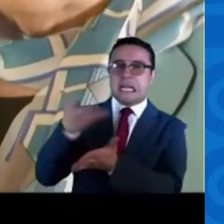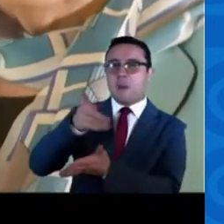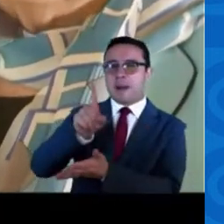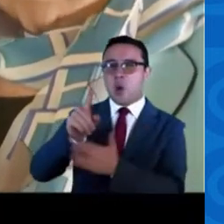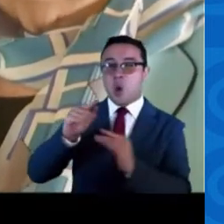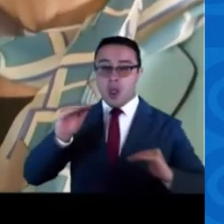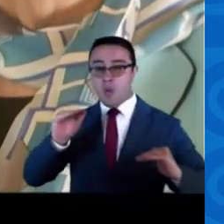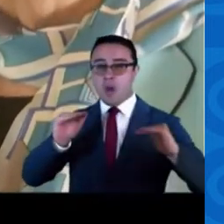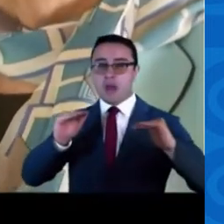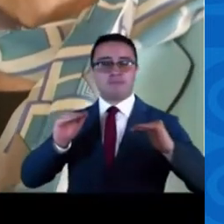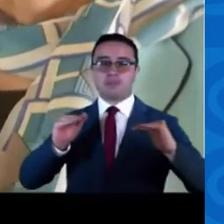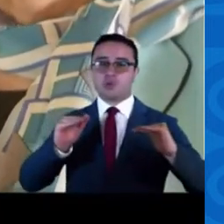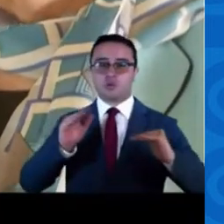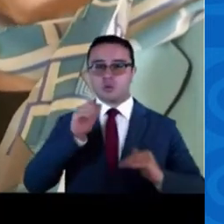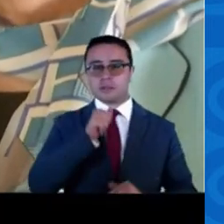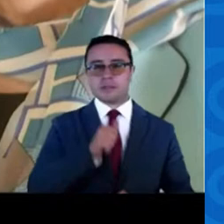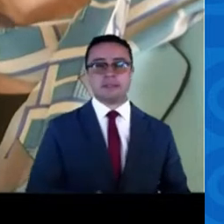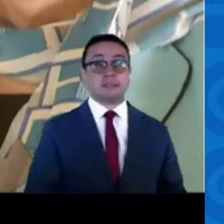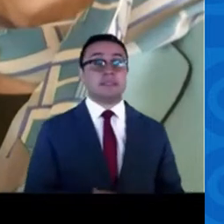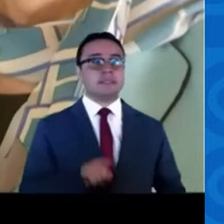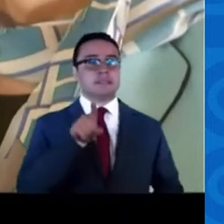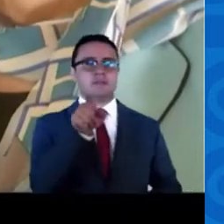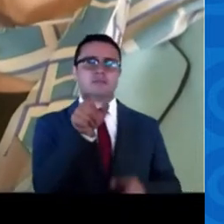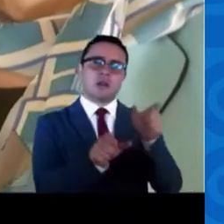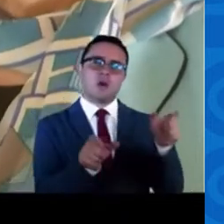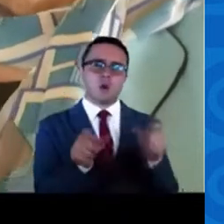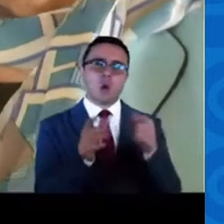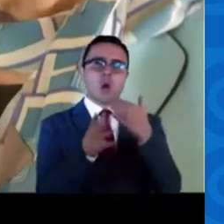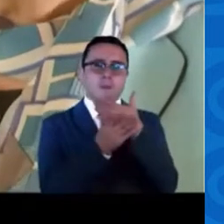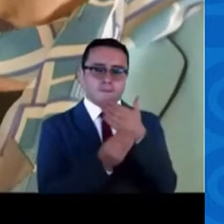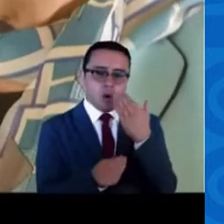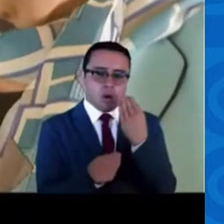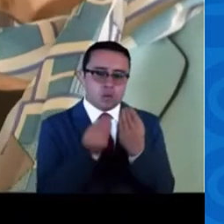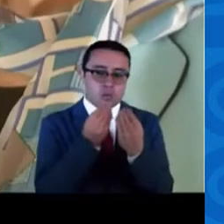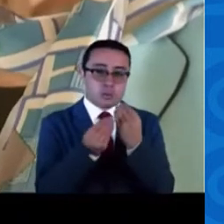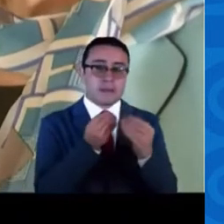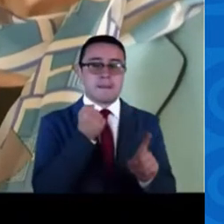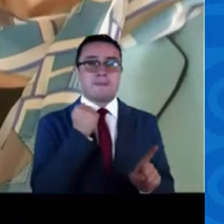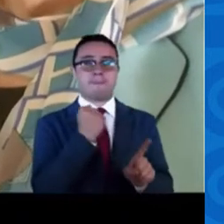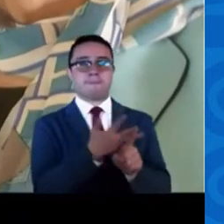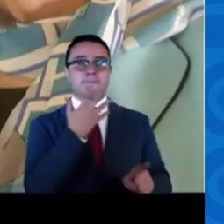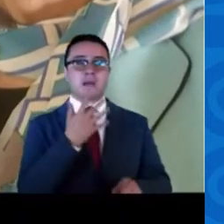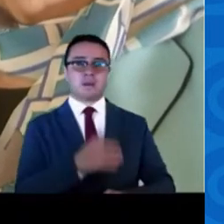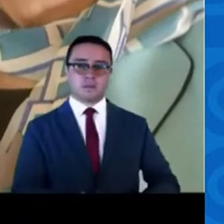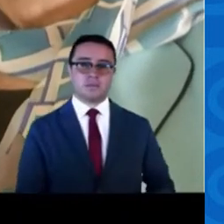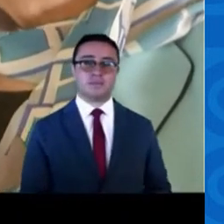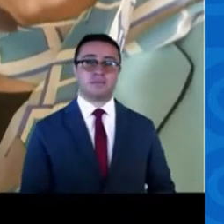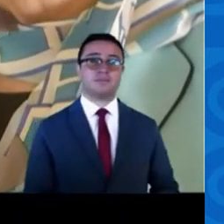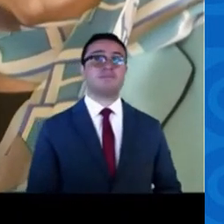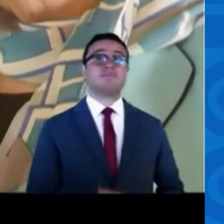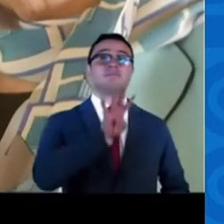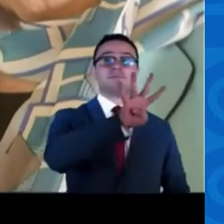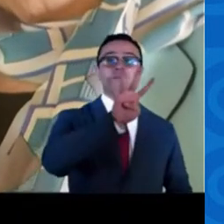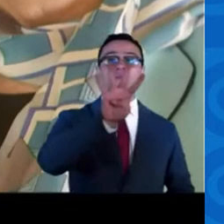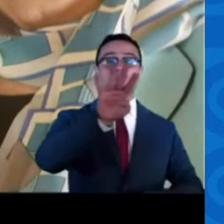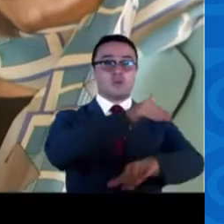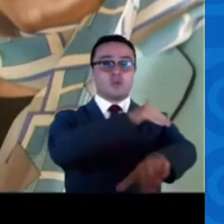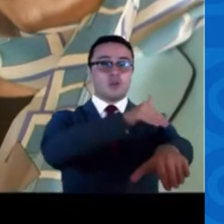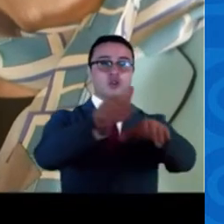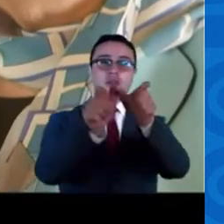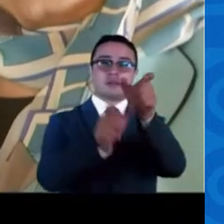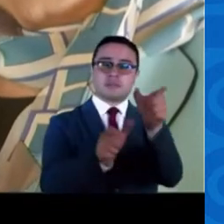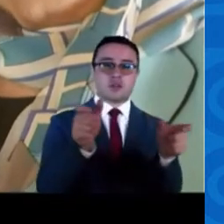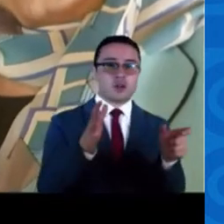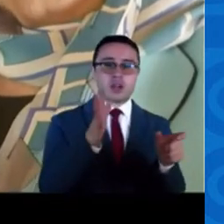The increase over the past year has been 9.9%, where other factors only 7.4.